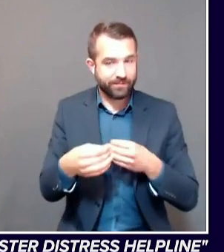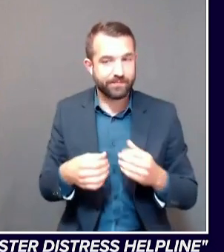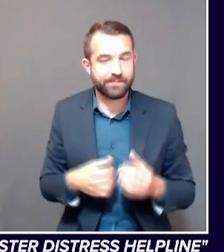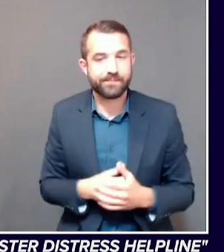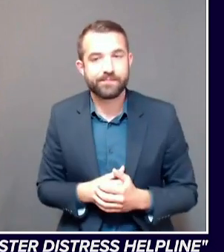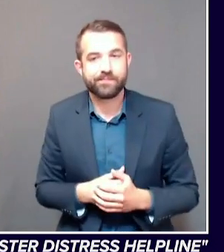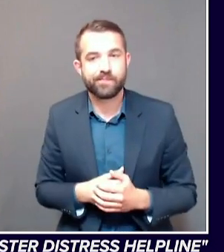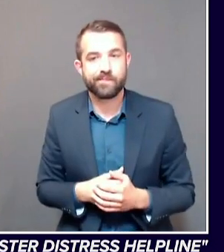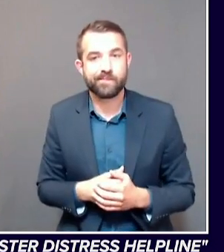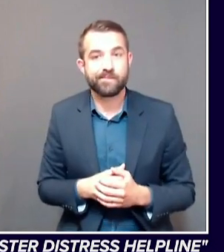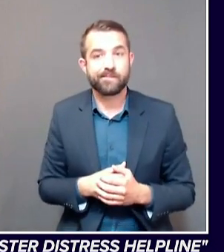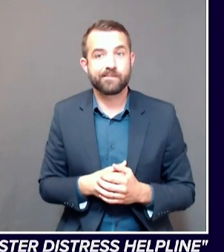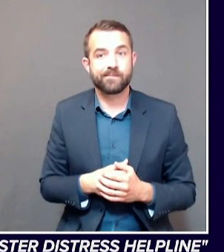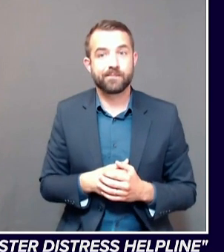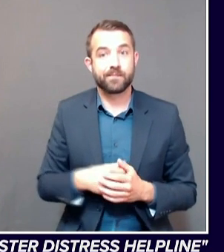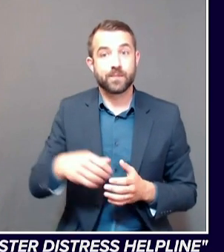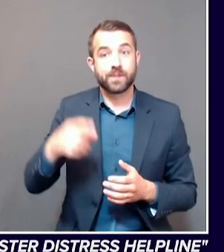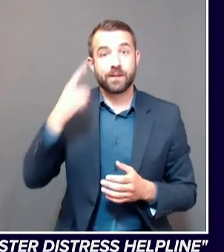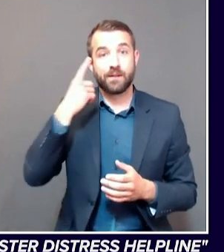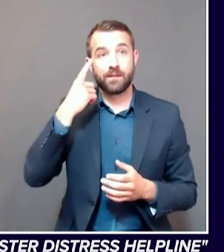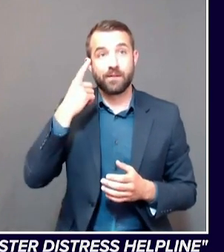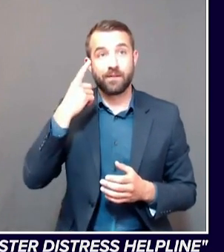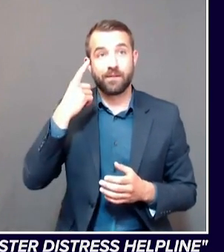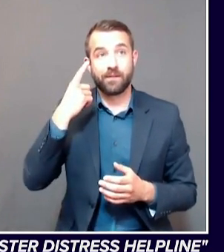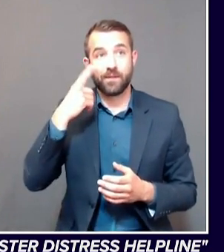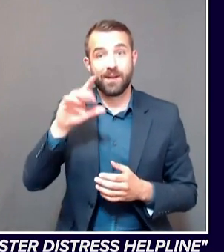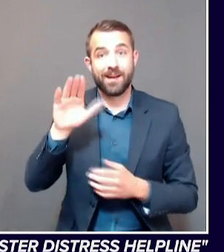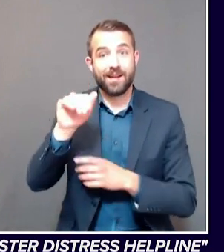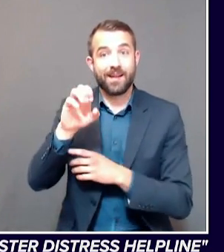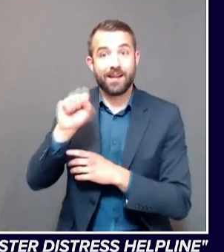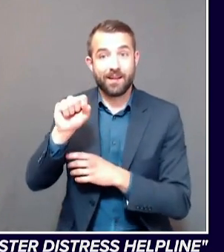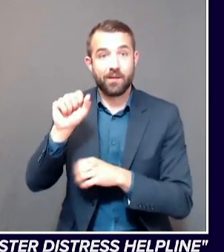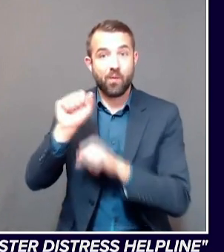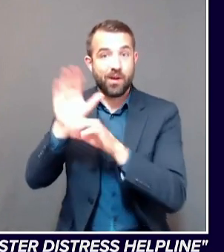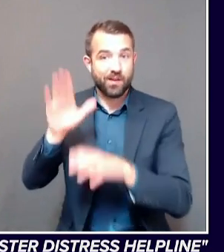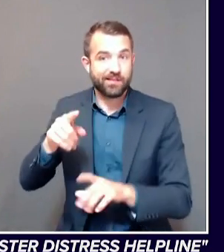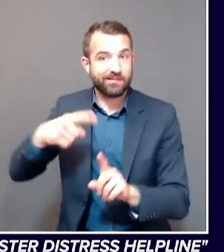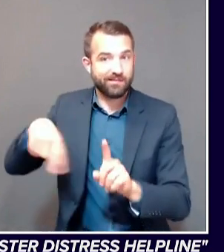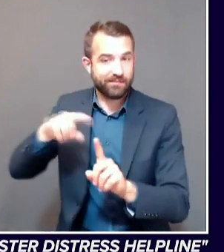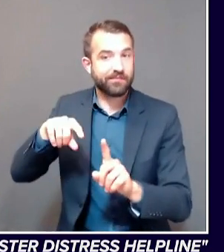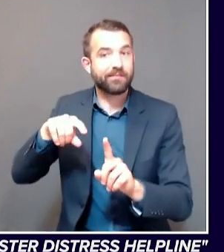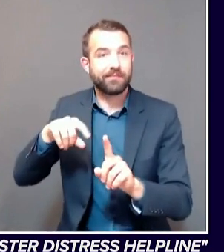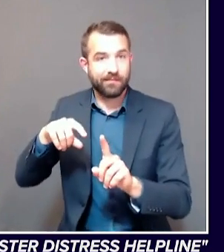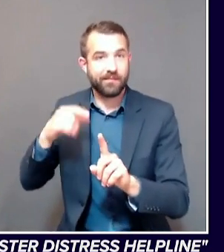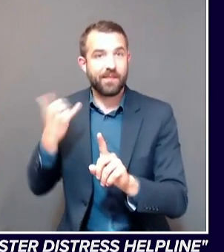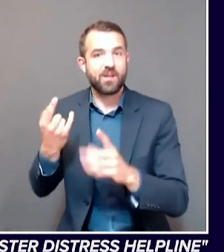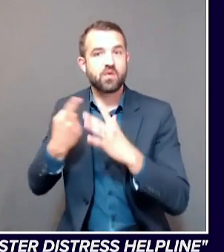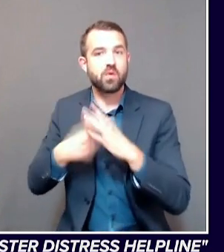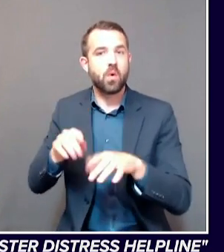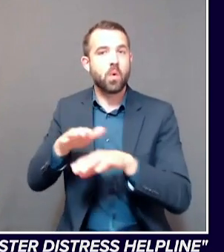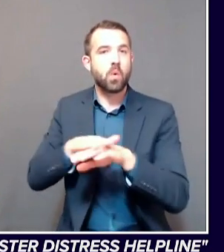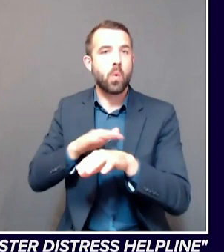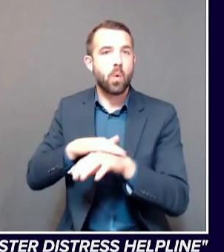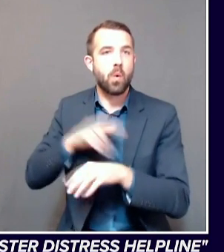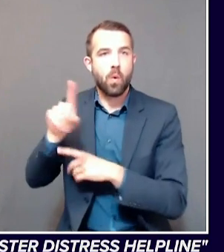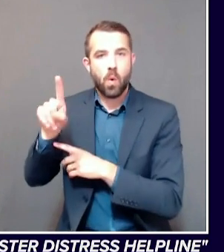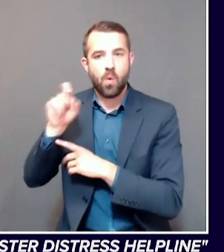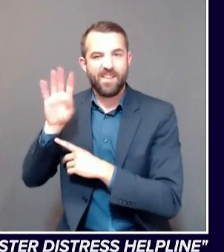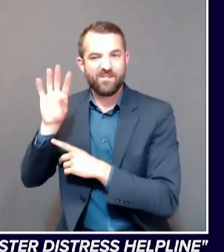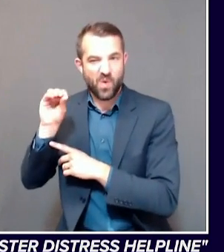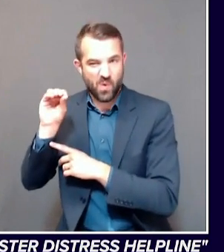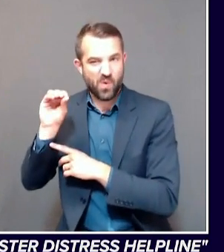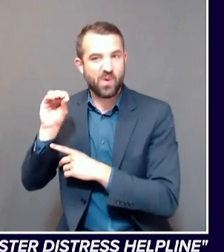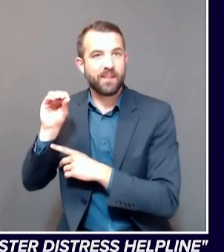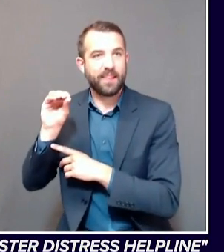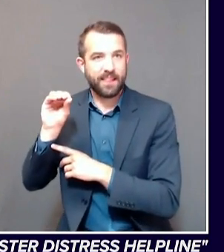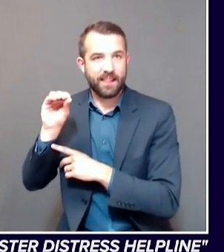for child welfare caseworkers. We are starting slow. There are 140 of our 3,400 workers who are coming back this week.